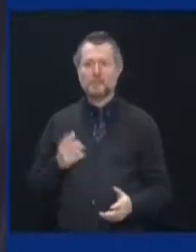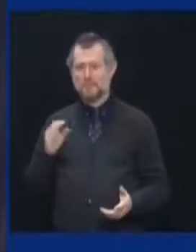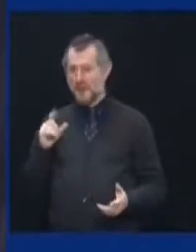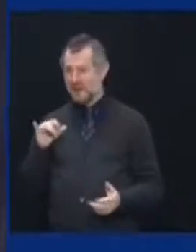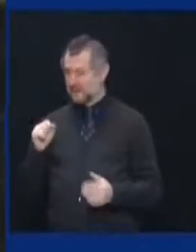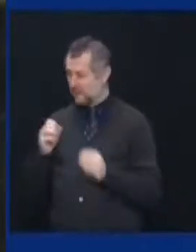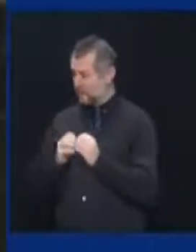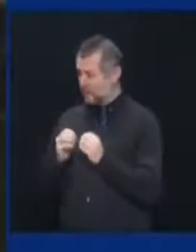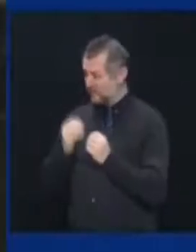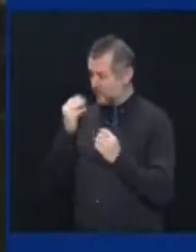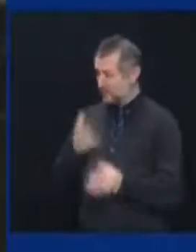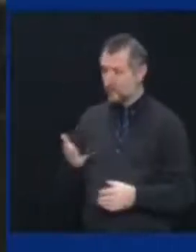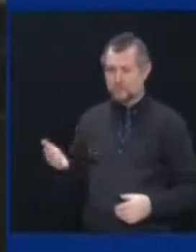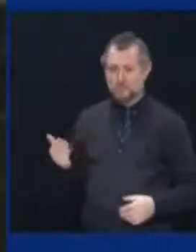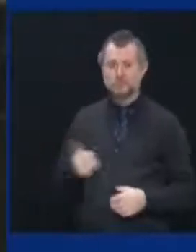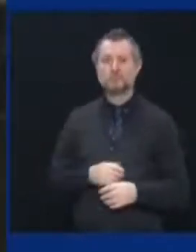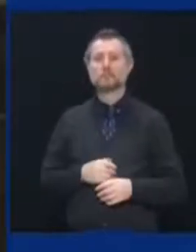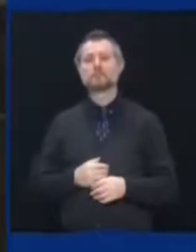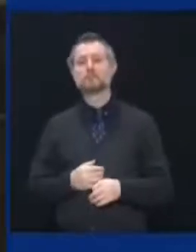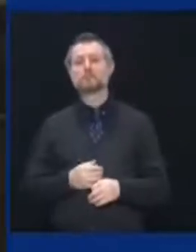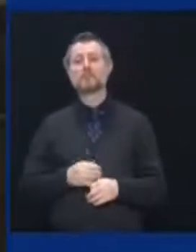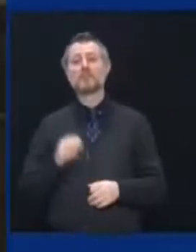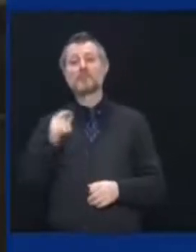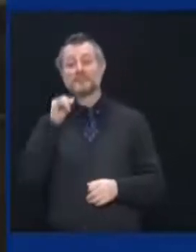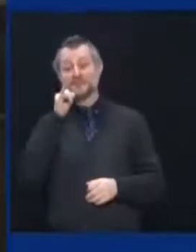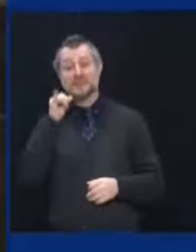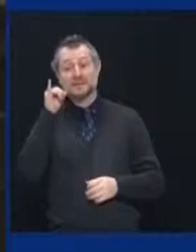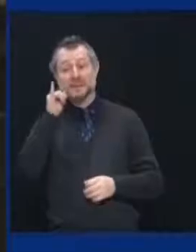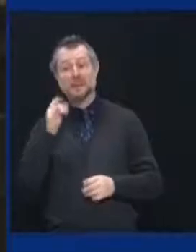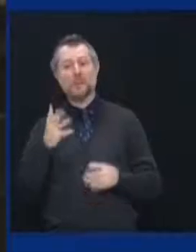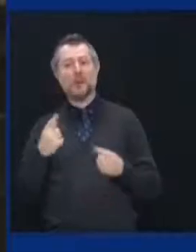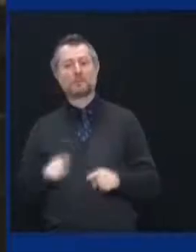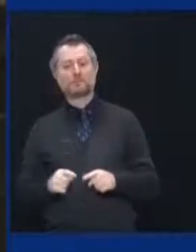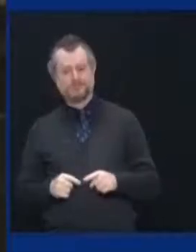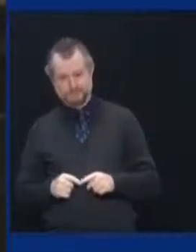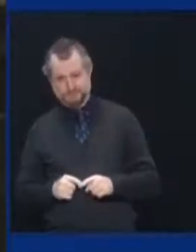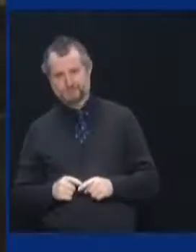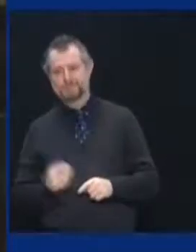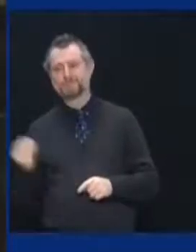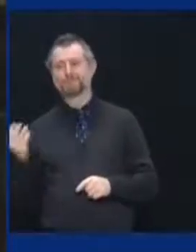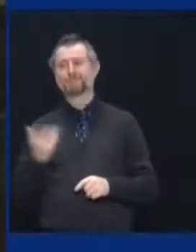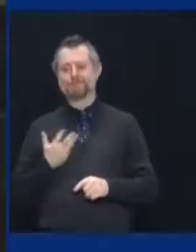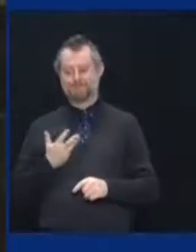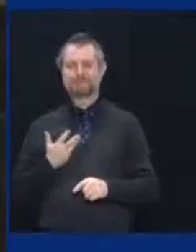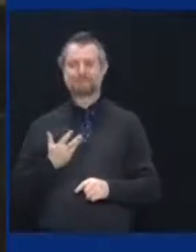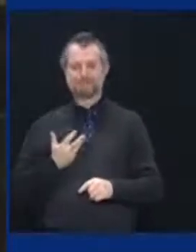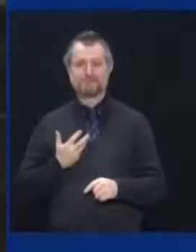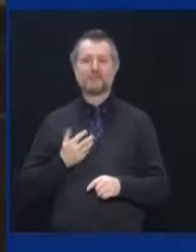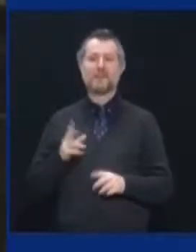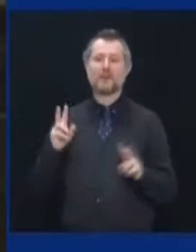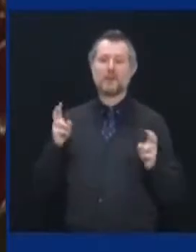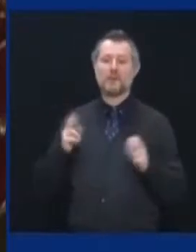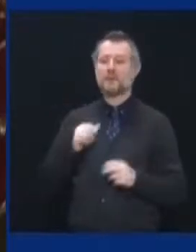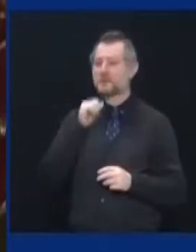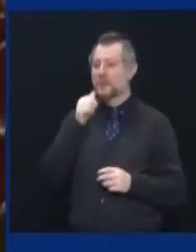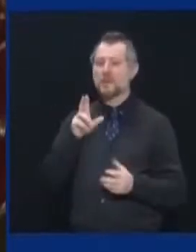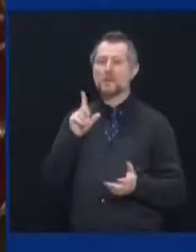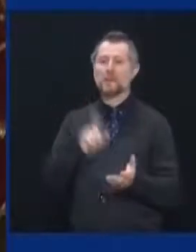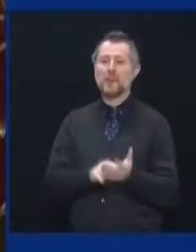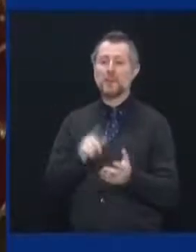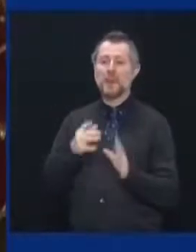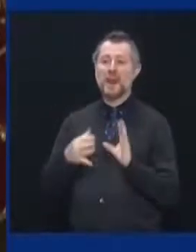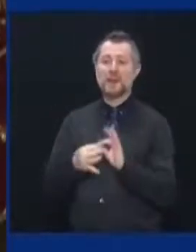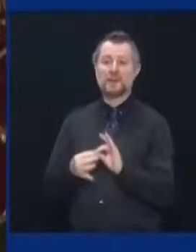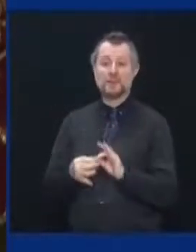information than I do. Sure. So yesterday, late in the day, we became aware of the fact that there were unpublished links that were set to go live